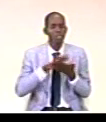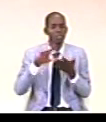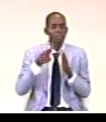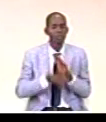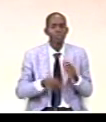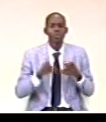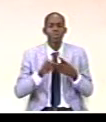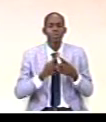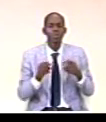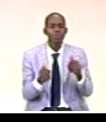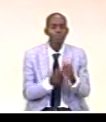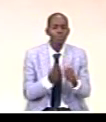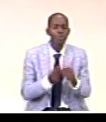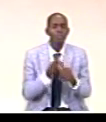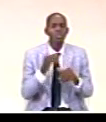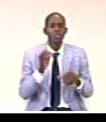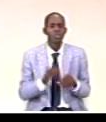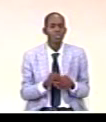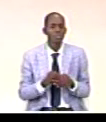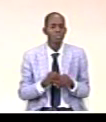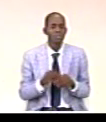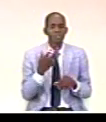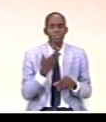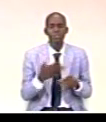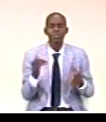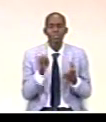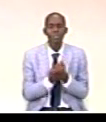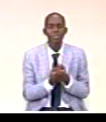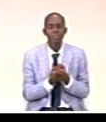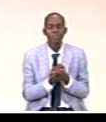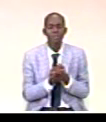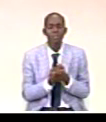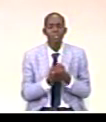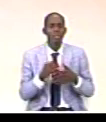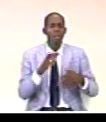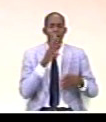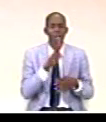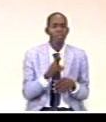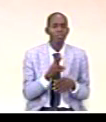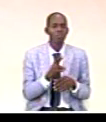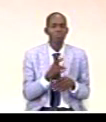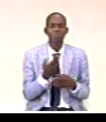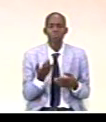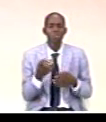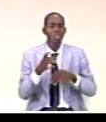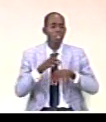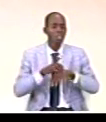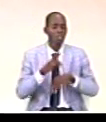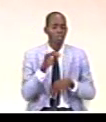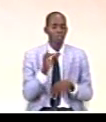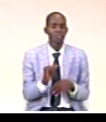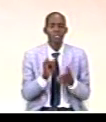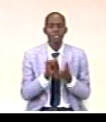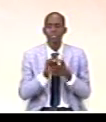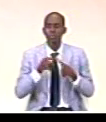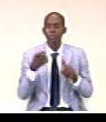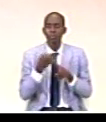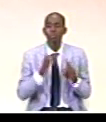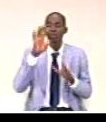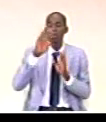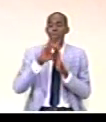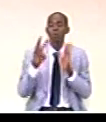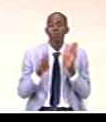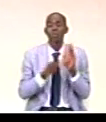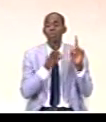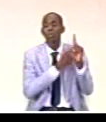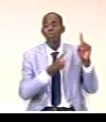to continue in the things, oh Lord God, that are man-made, that does not have the will of God. I pray, Lord, help us